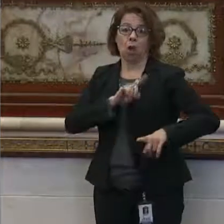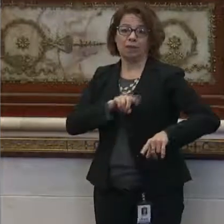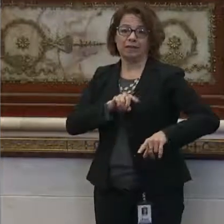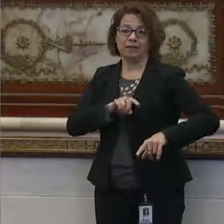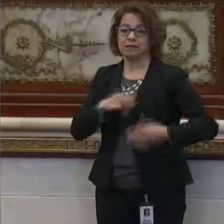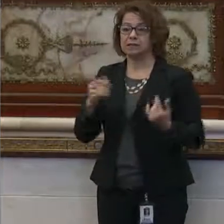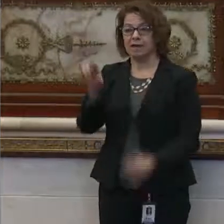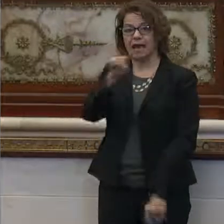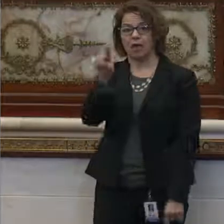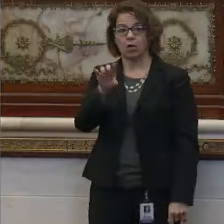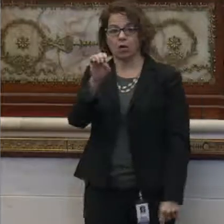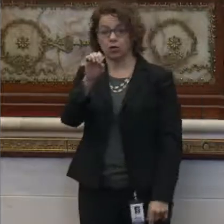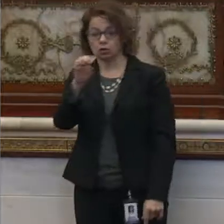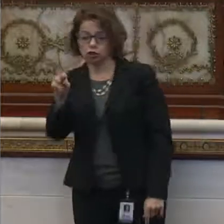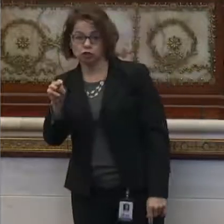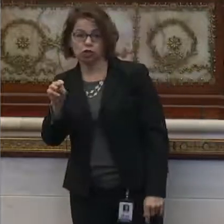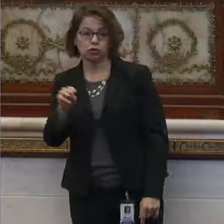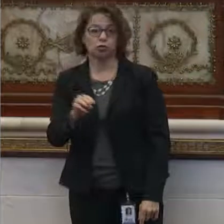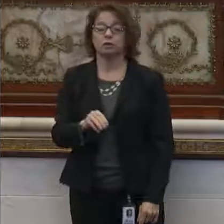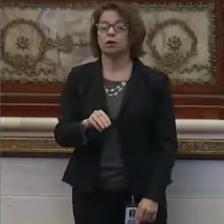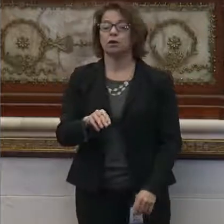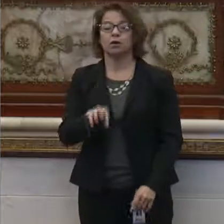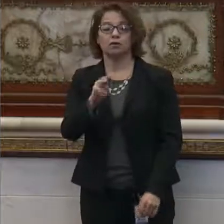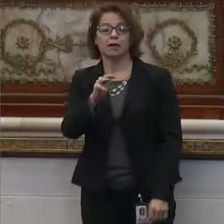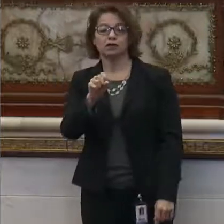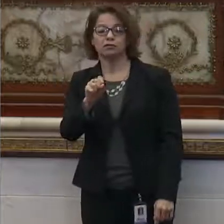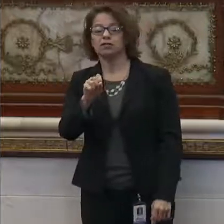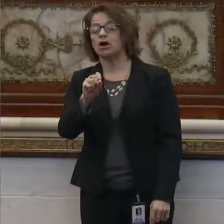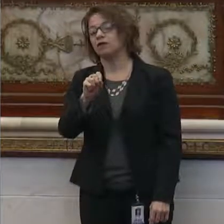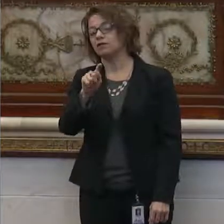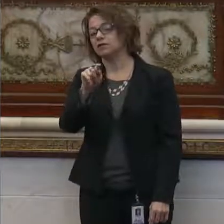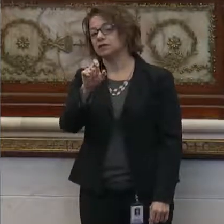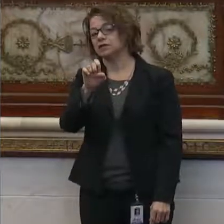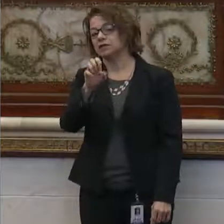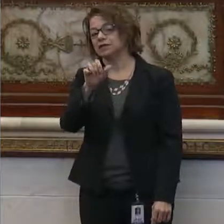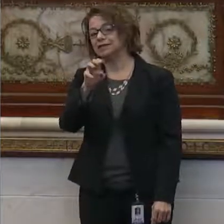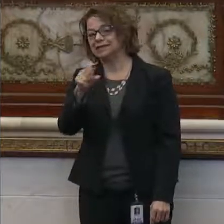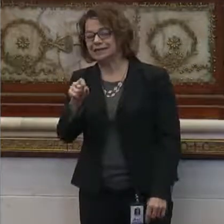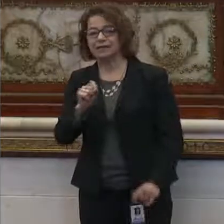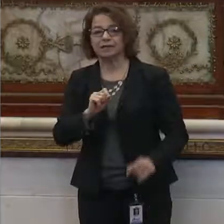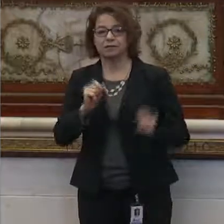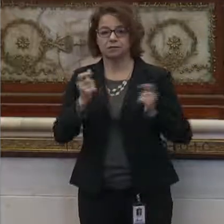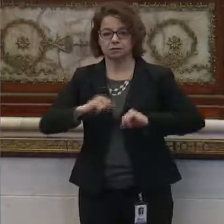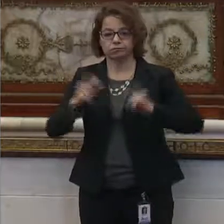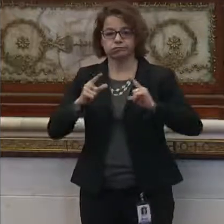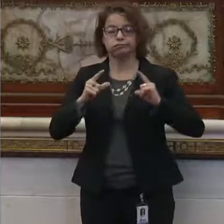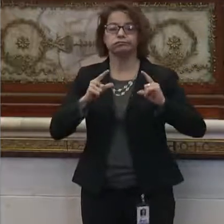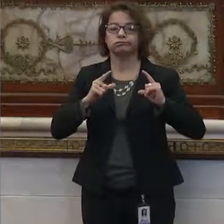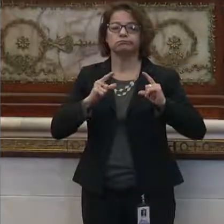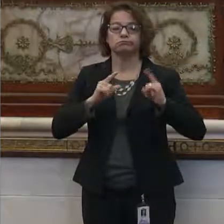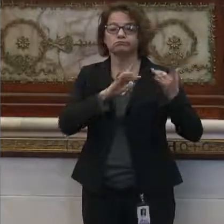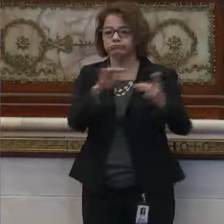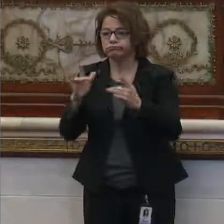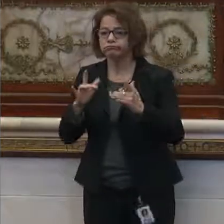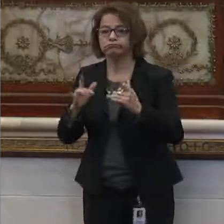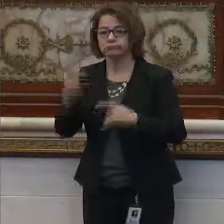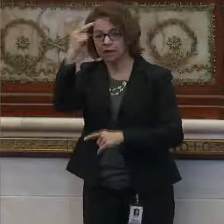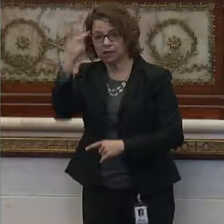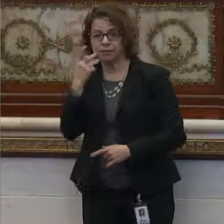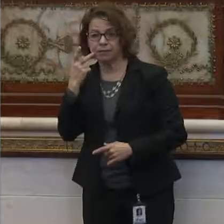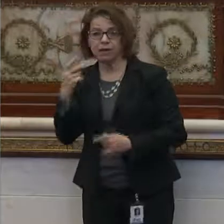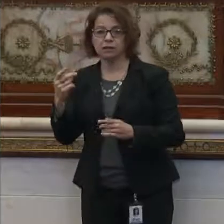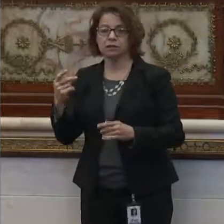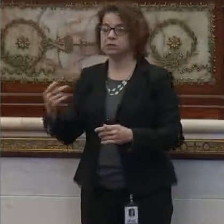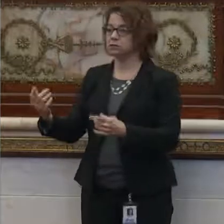Zoom, or Microsoft Teams, we can, reach a lot of our students and parents and get a lot of participation. So I think the